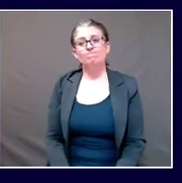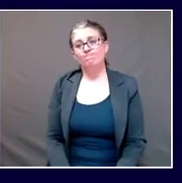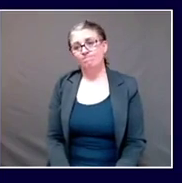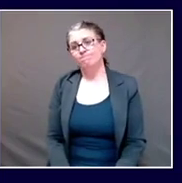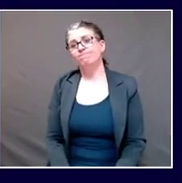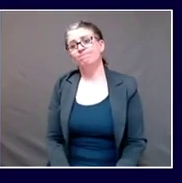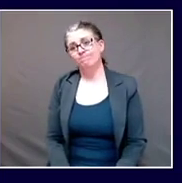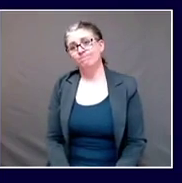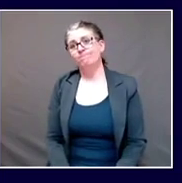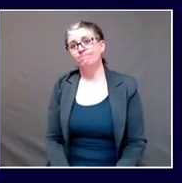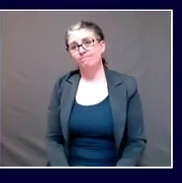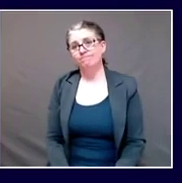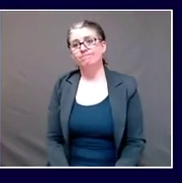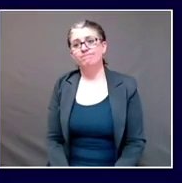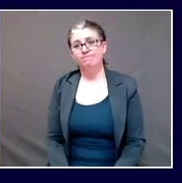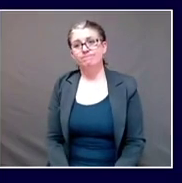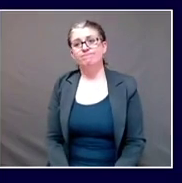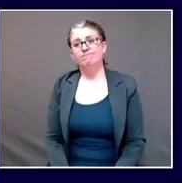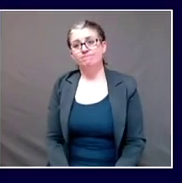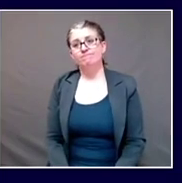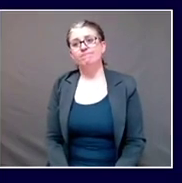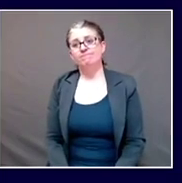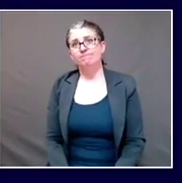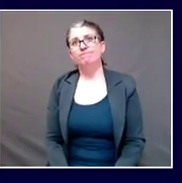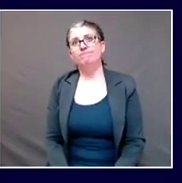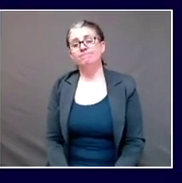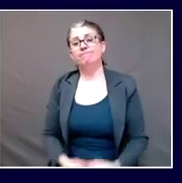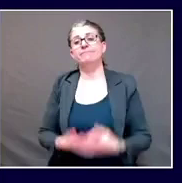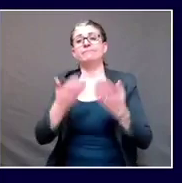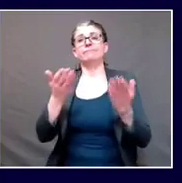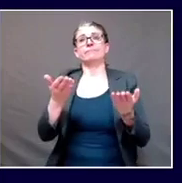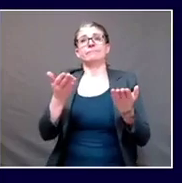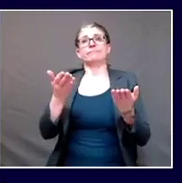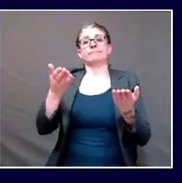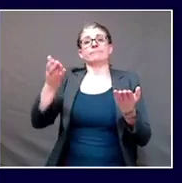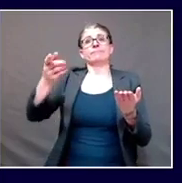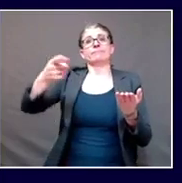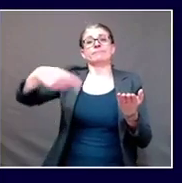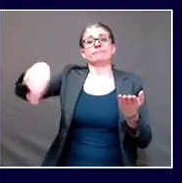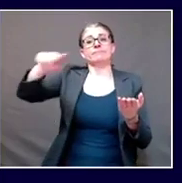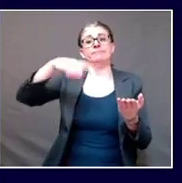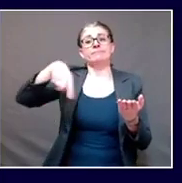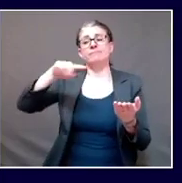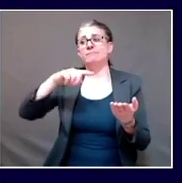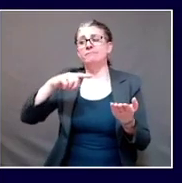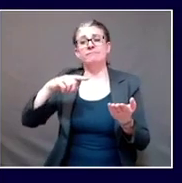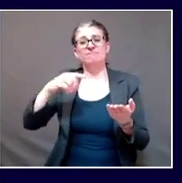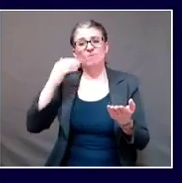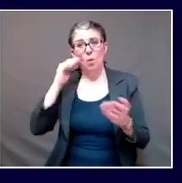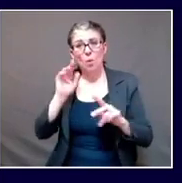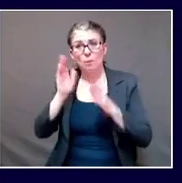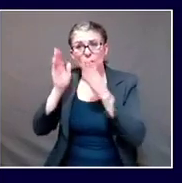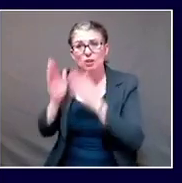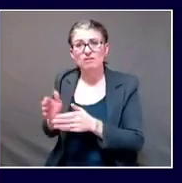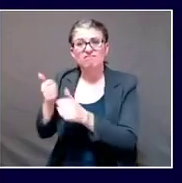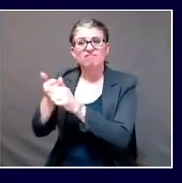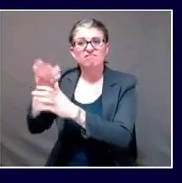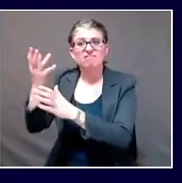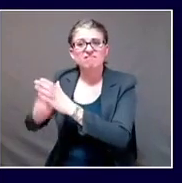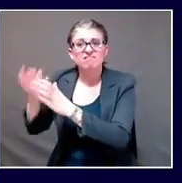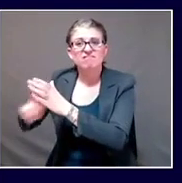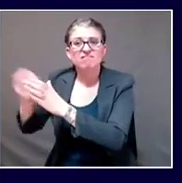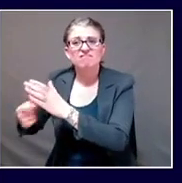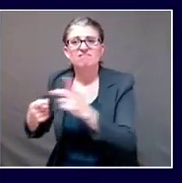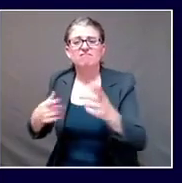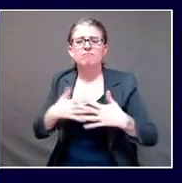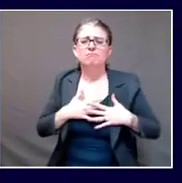haven't passed away due to COVID directly, but those who have encountered tremendous side effects and tremendous after effects of